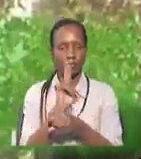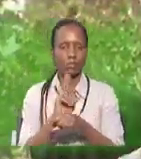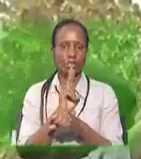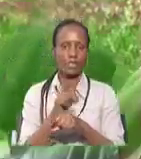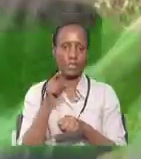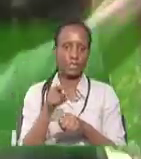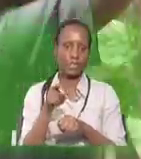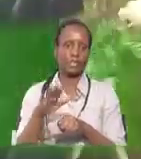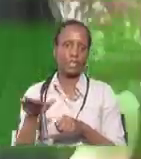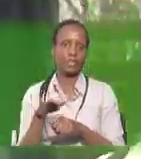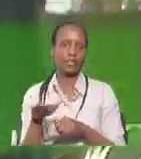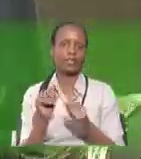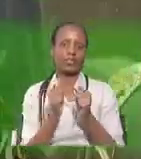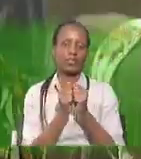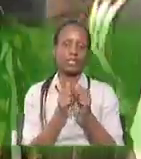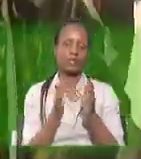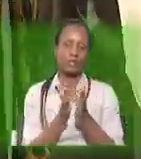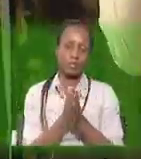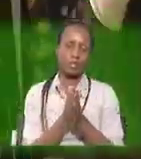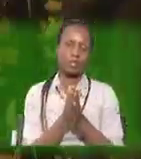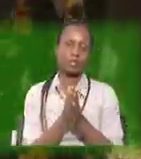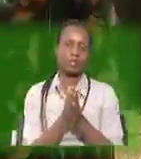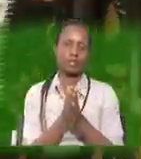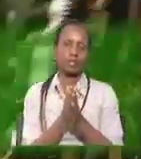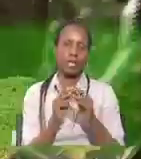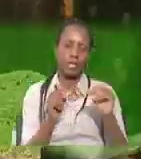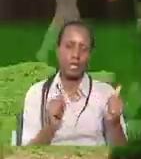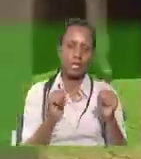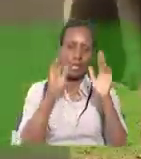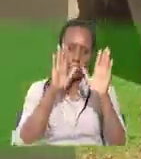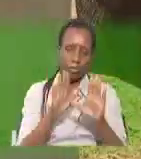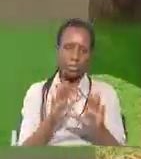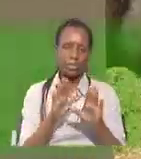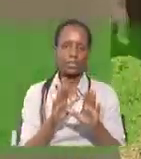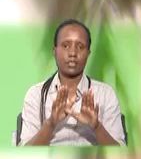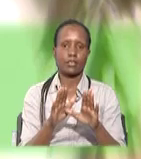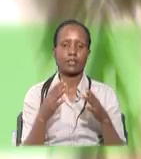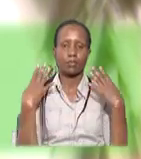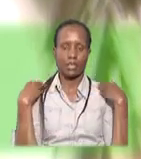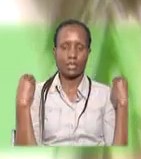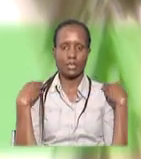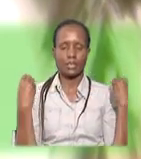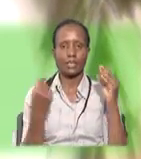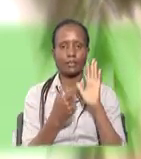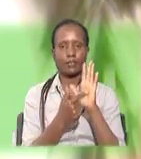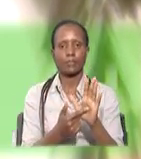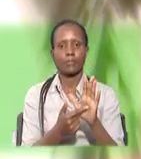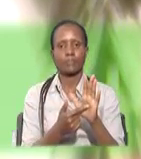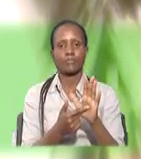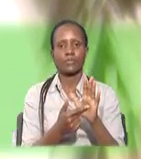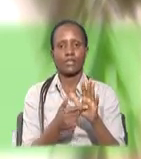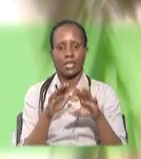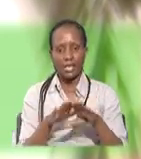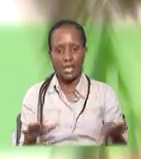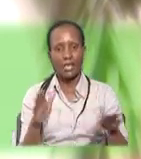used in the scheme, together with also other important practices like